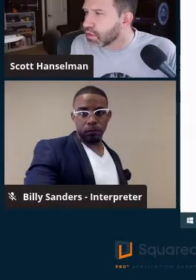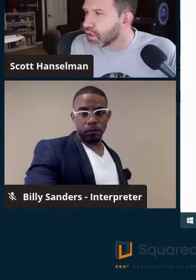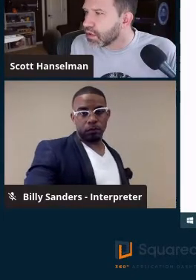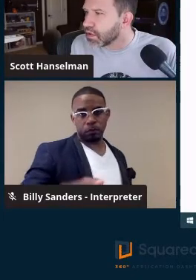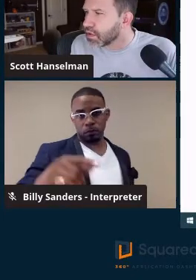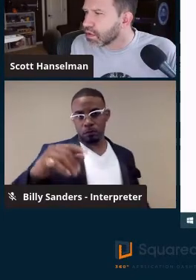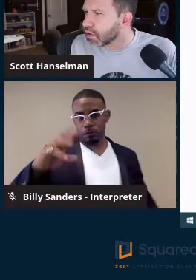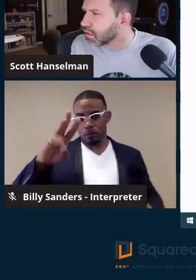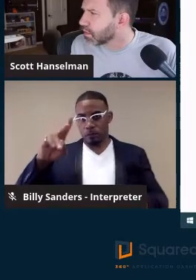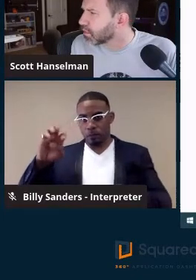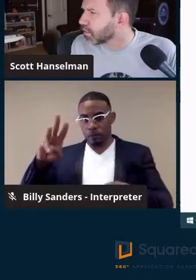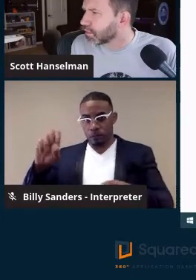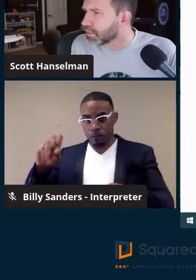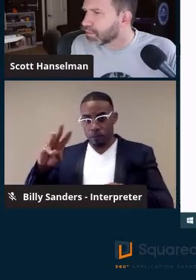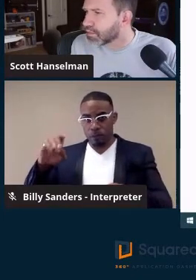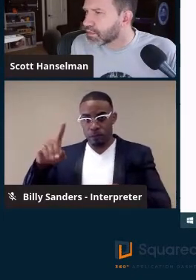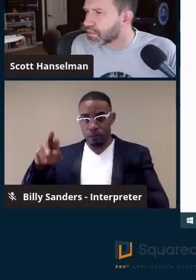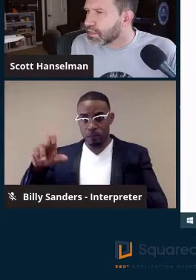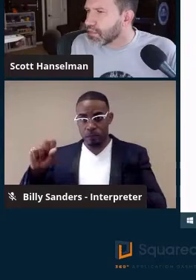Windows, Windows.